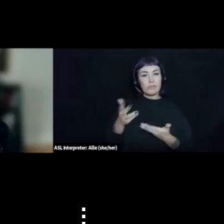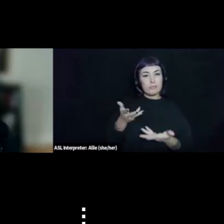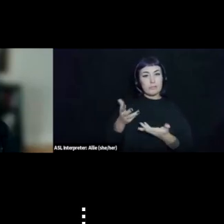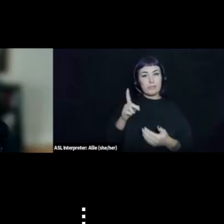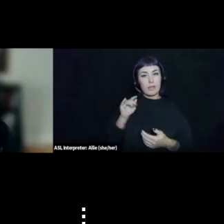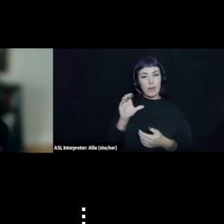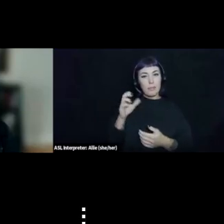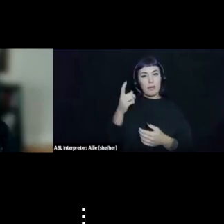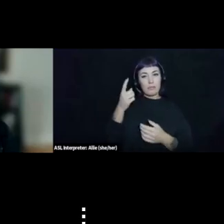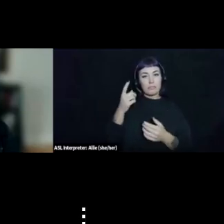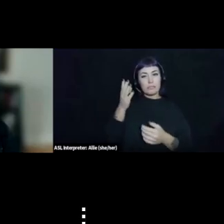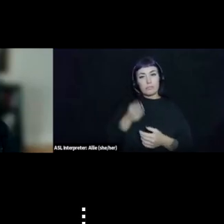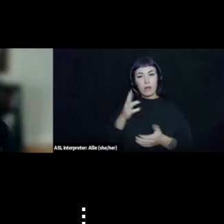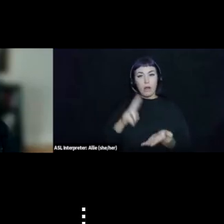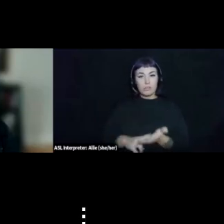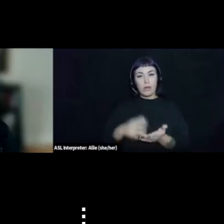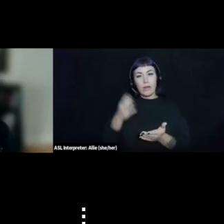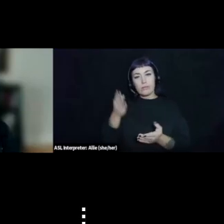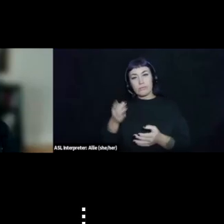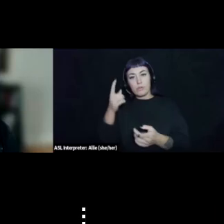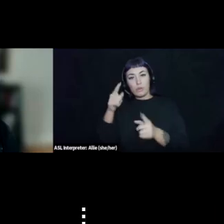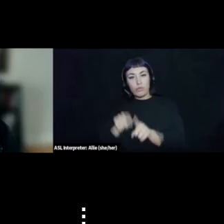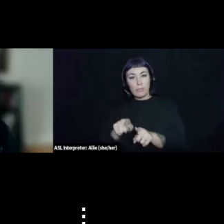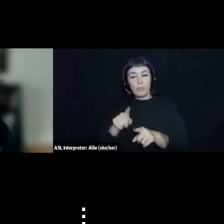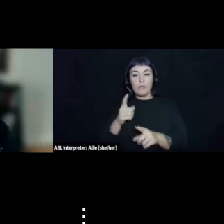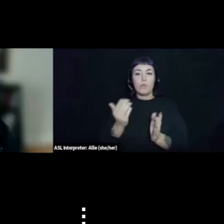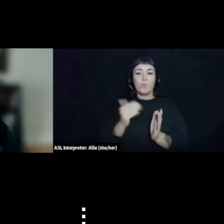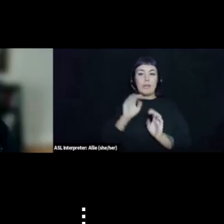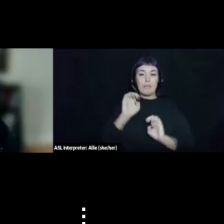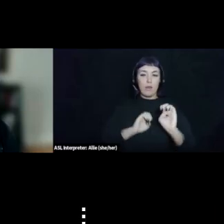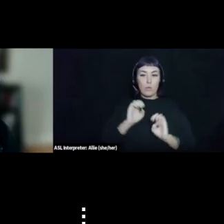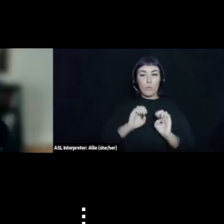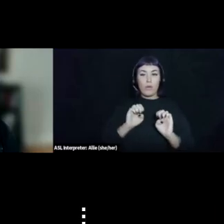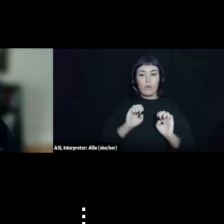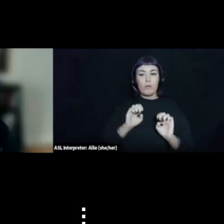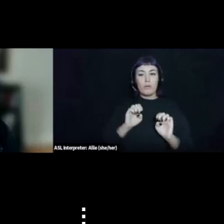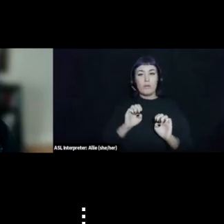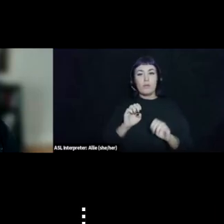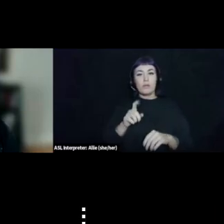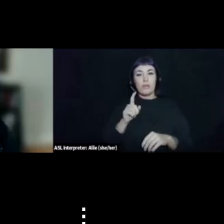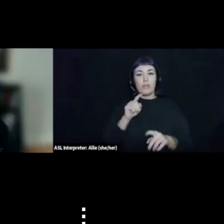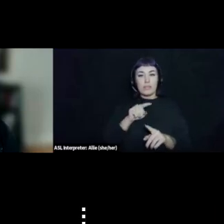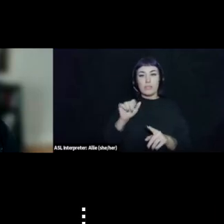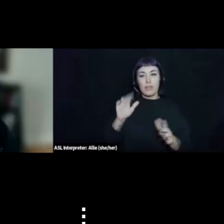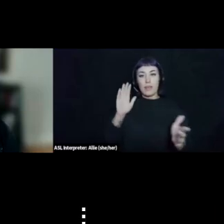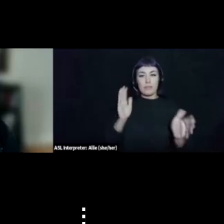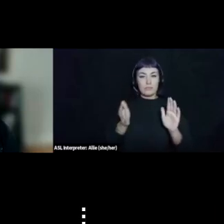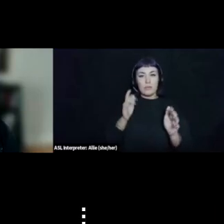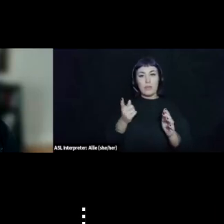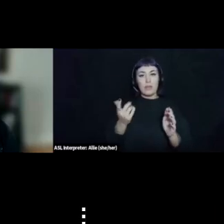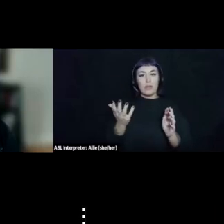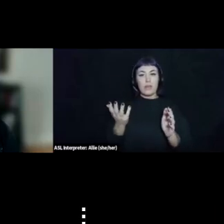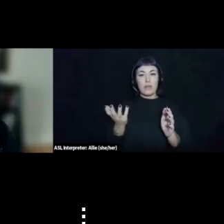/ contract / agreement, and let's reevaluate this, and that aspect, and let's re-implement that into